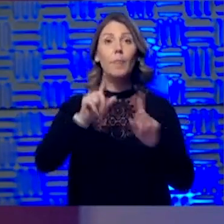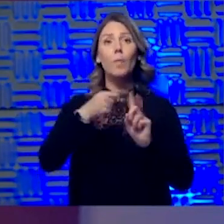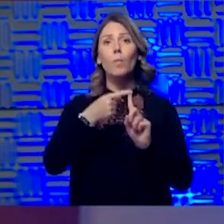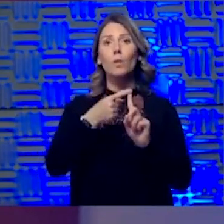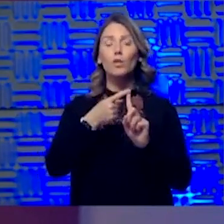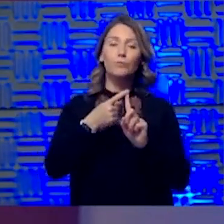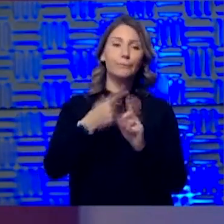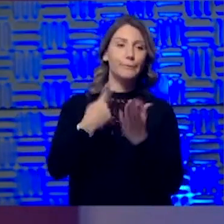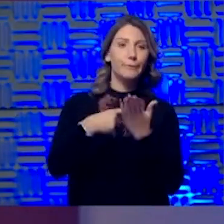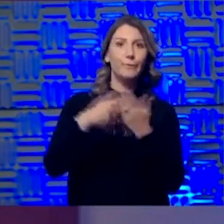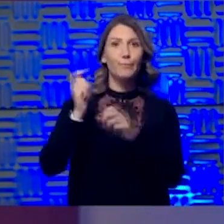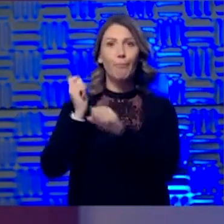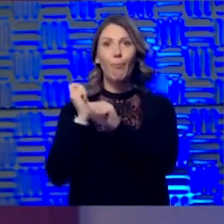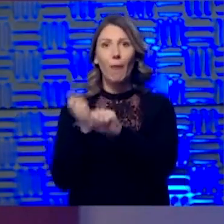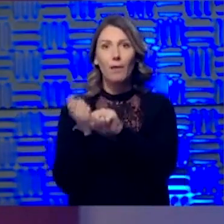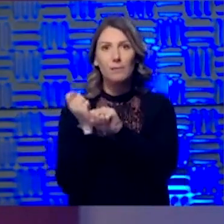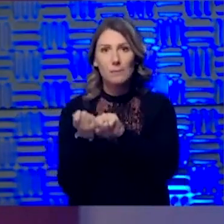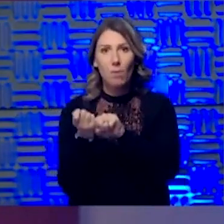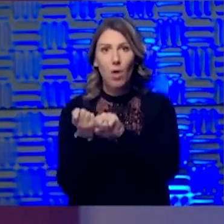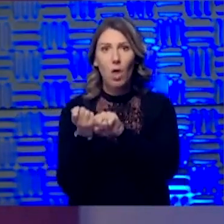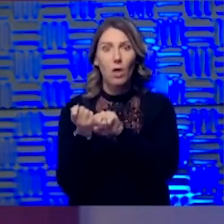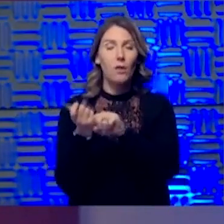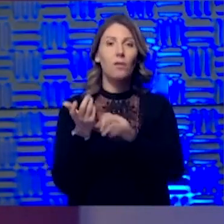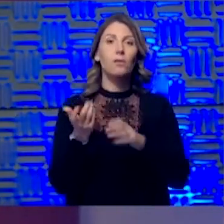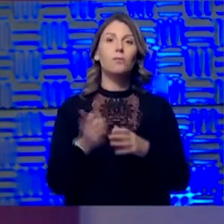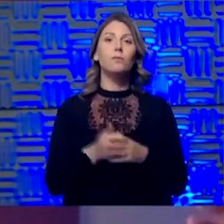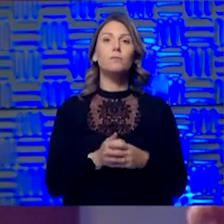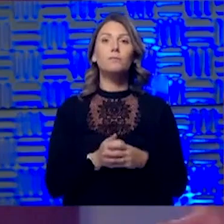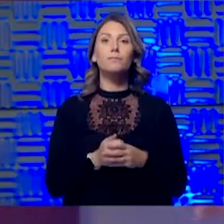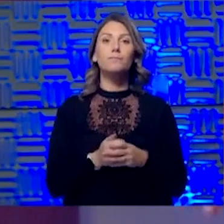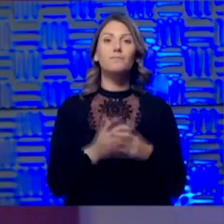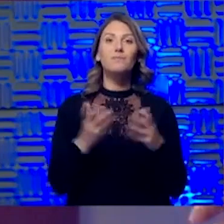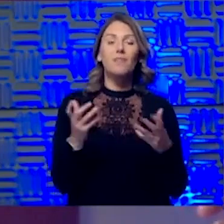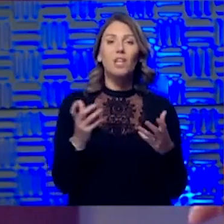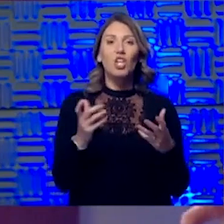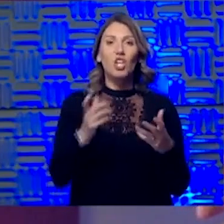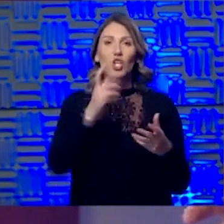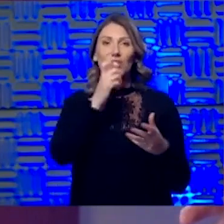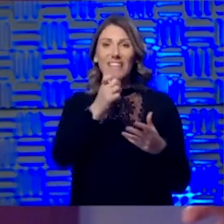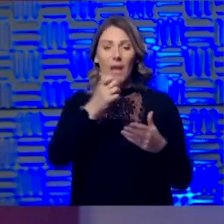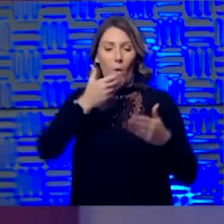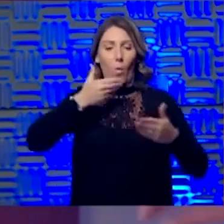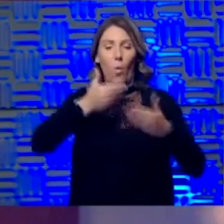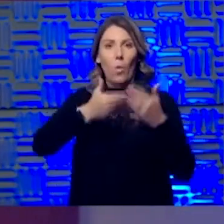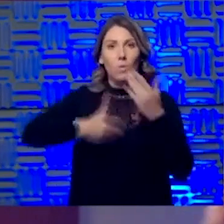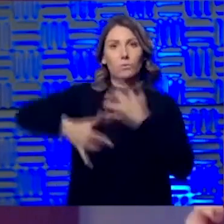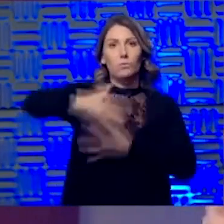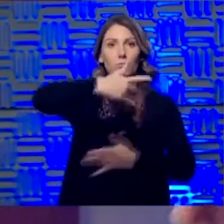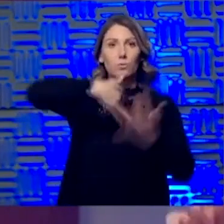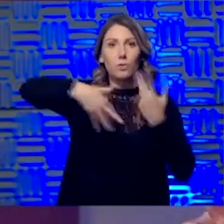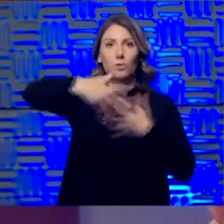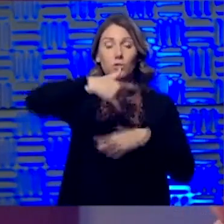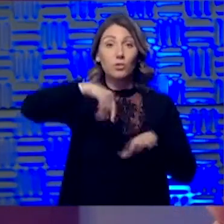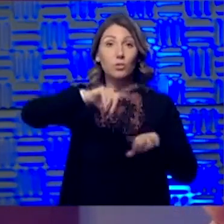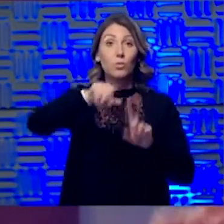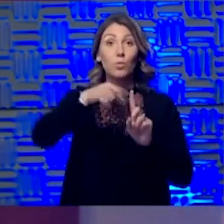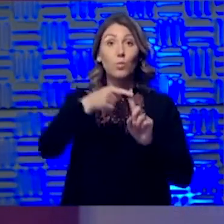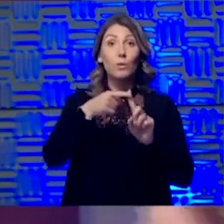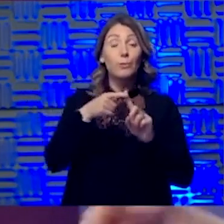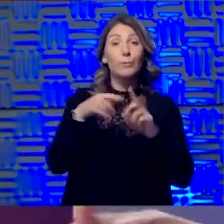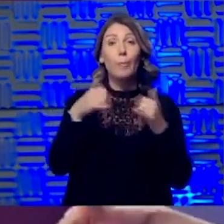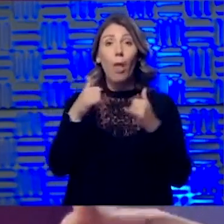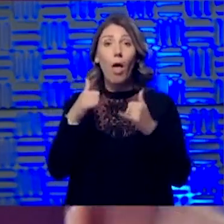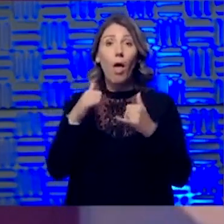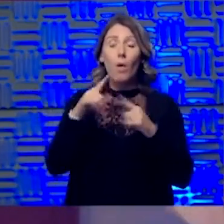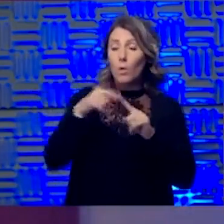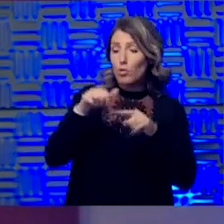about baseball, there's not that close interaction whenever you're playing. Now, when you're practicing and when you're